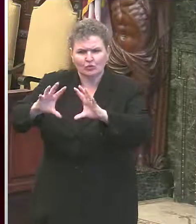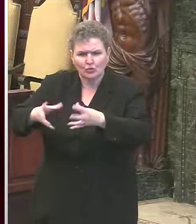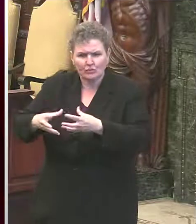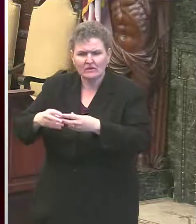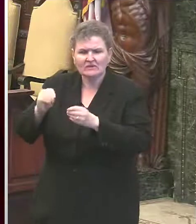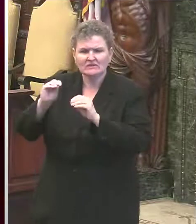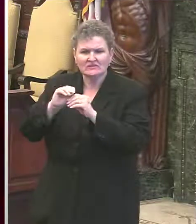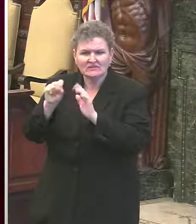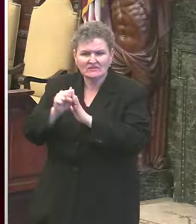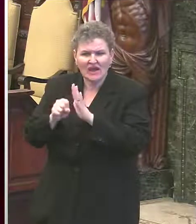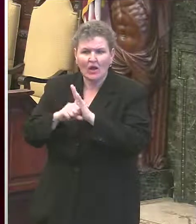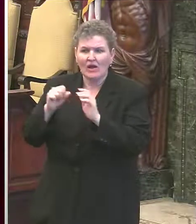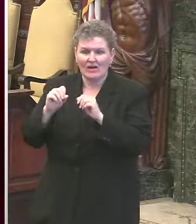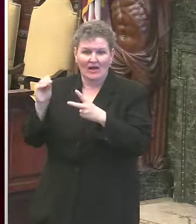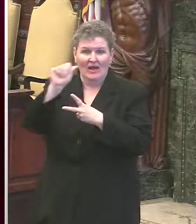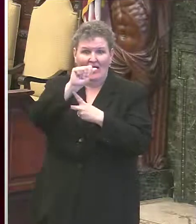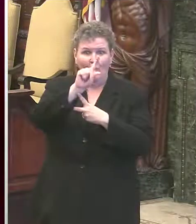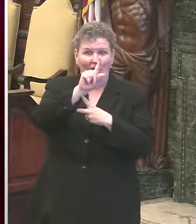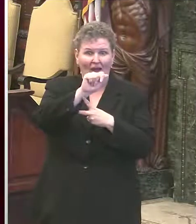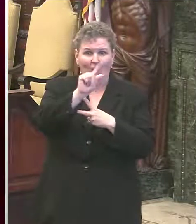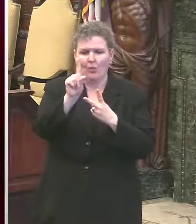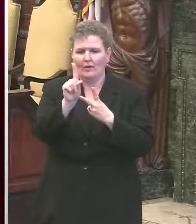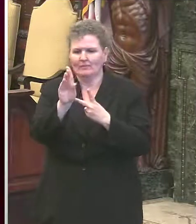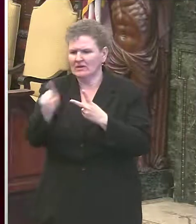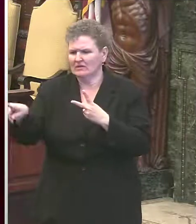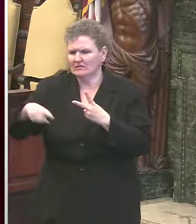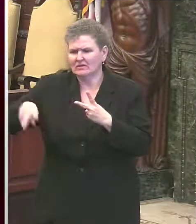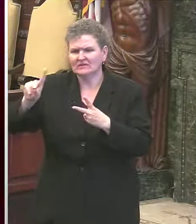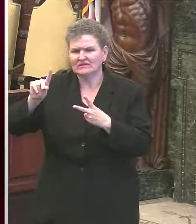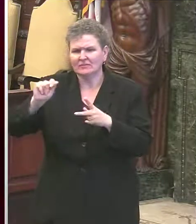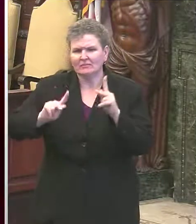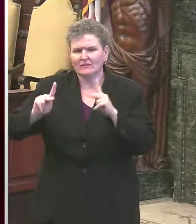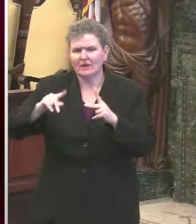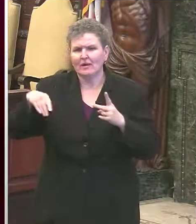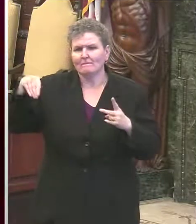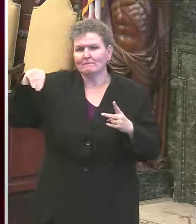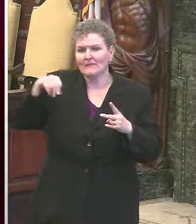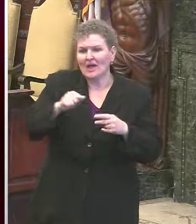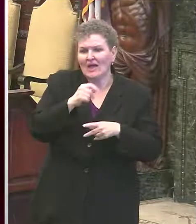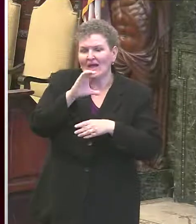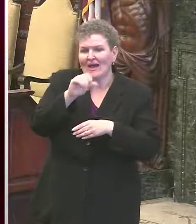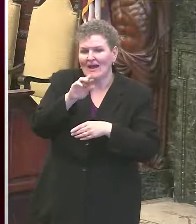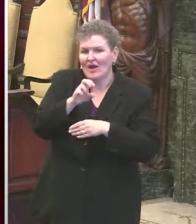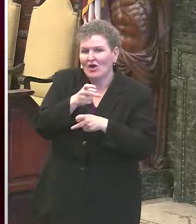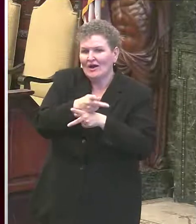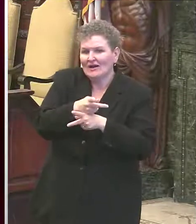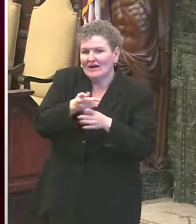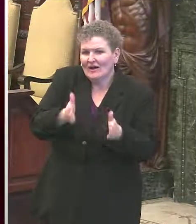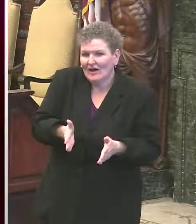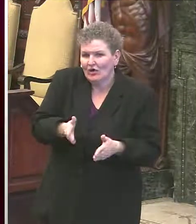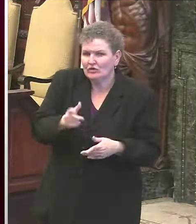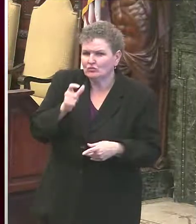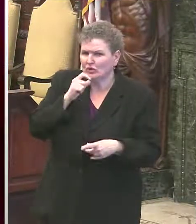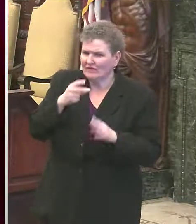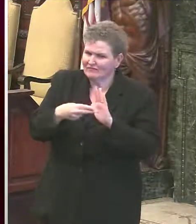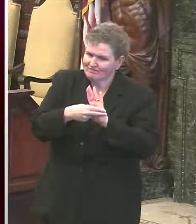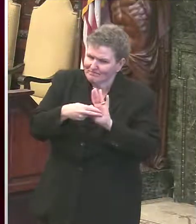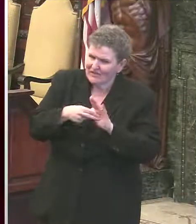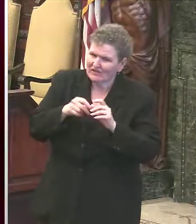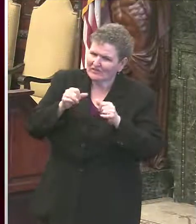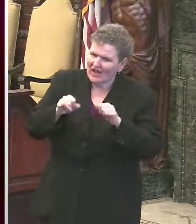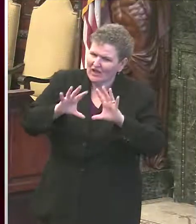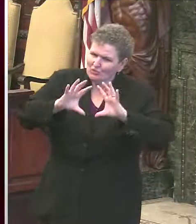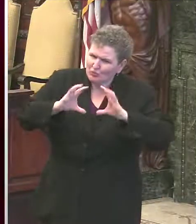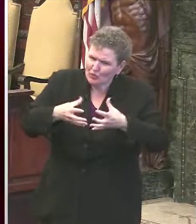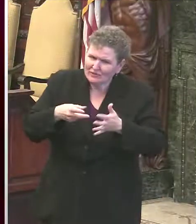1B. Probably unpaid caregivers is, I'm not quite sure how to define that group. It needs to be more clearly